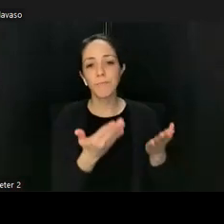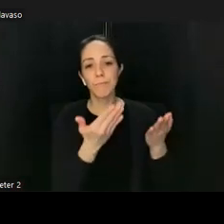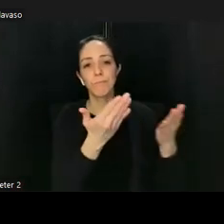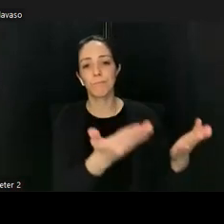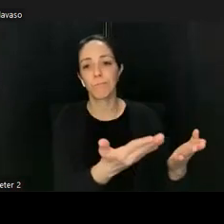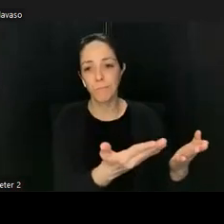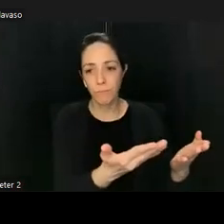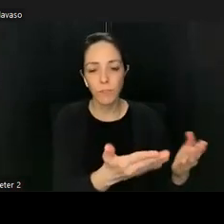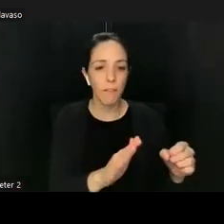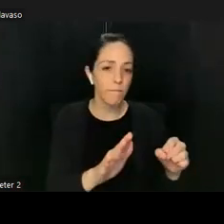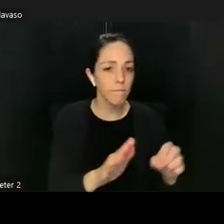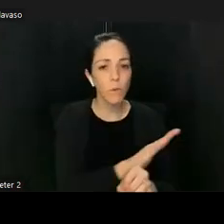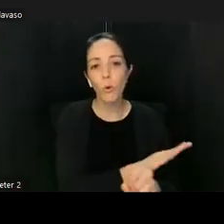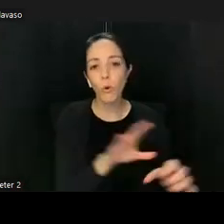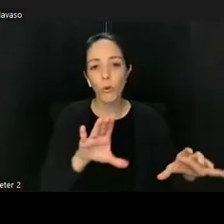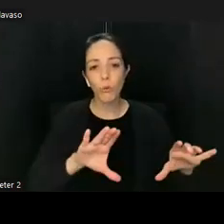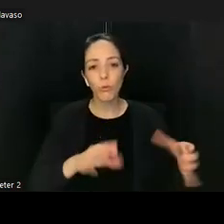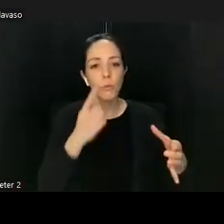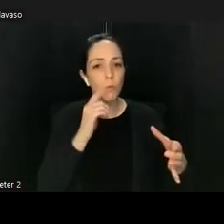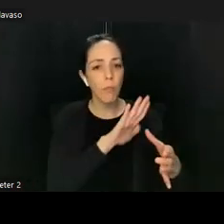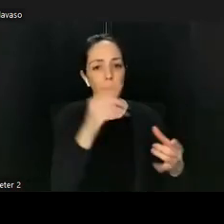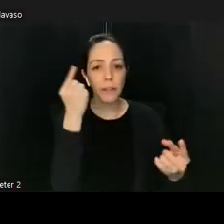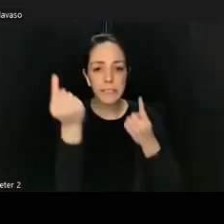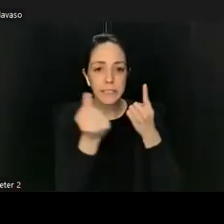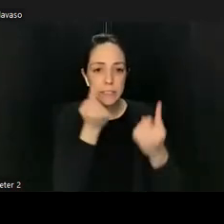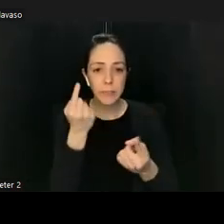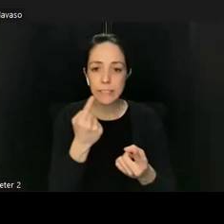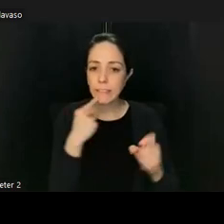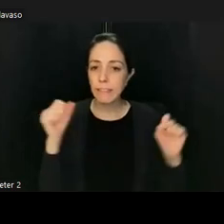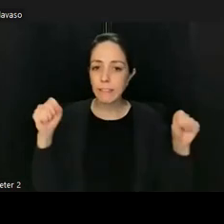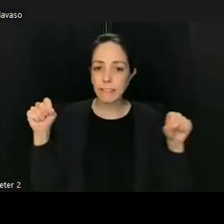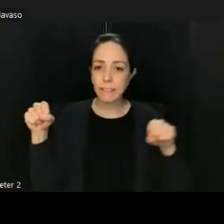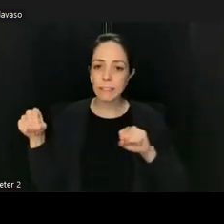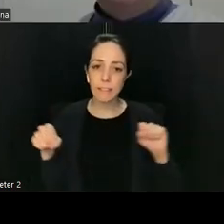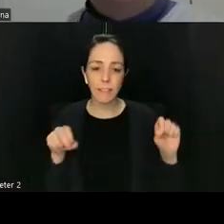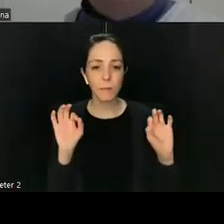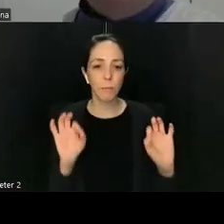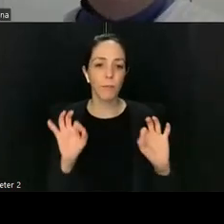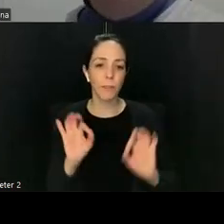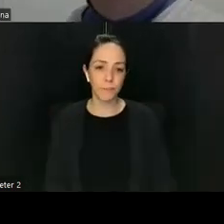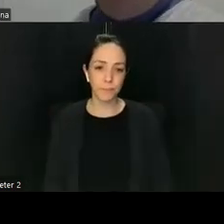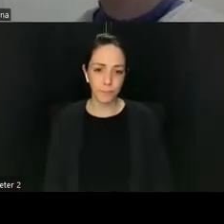full PAC for their consideration? And I see lots of yeses. So, okay.